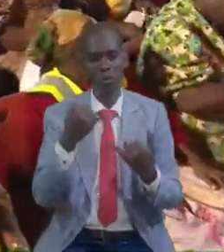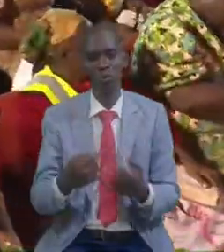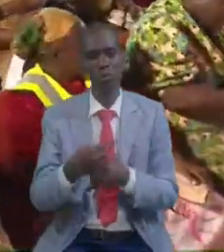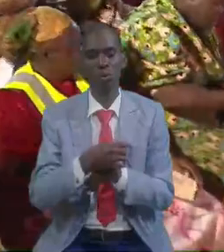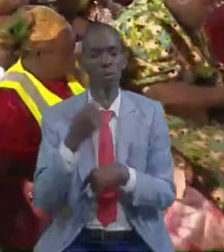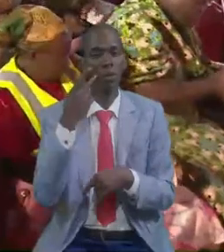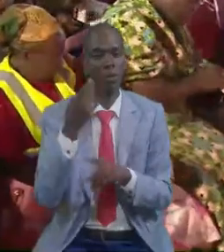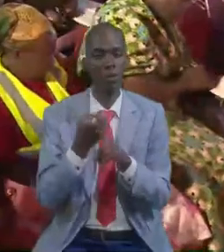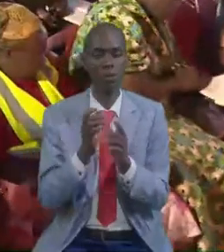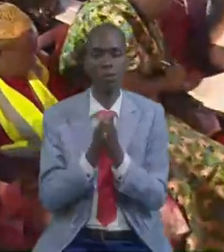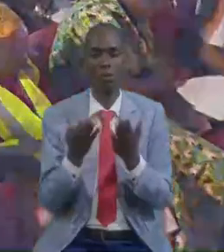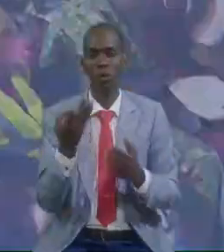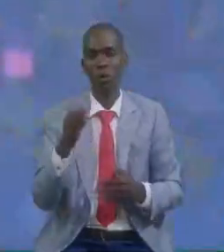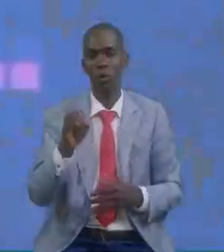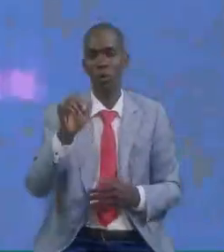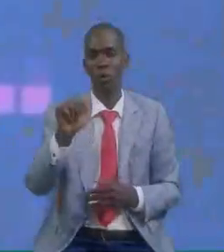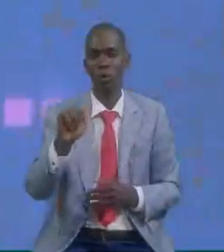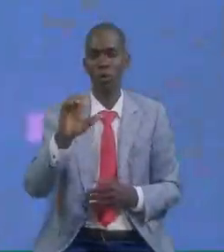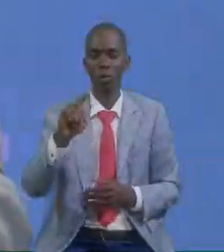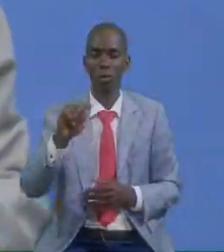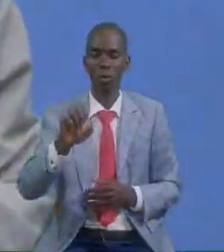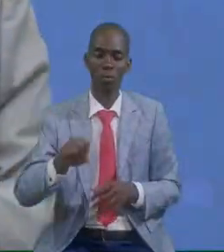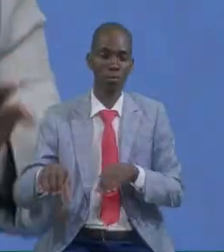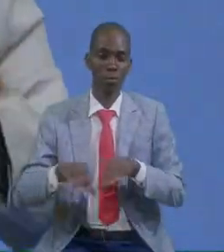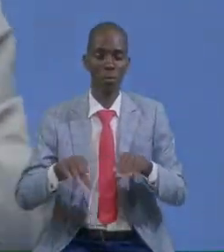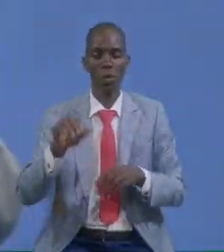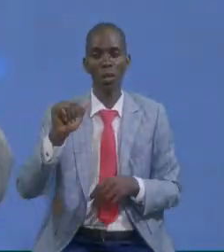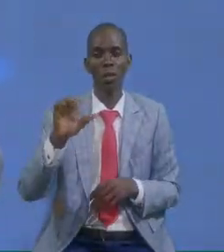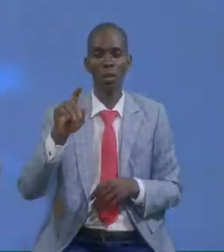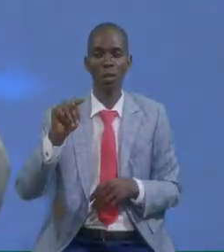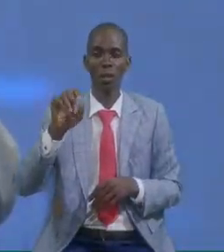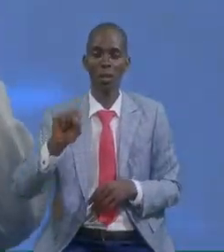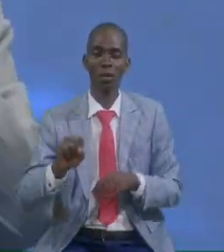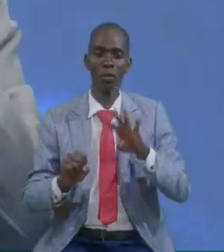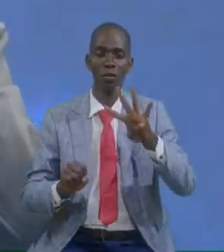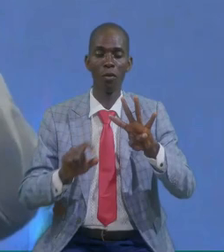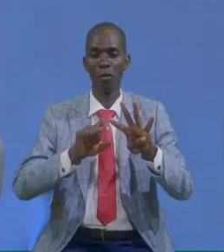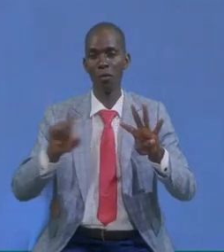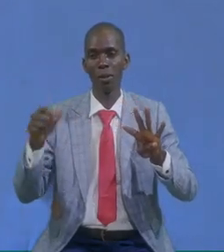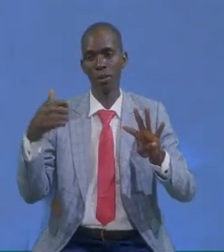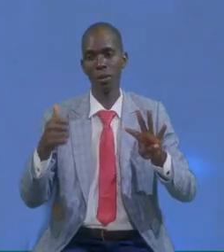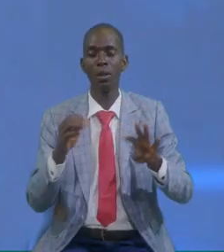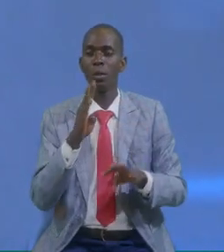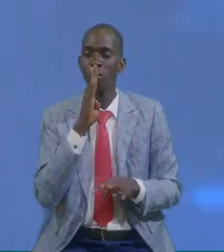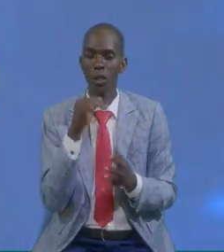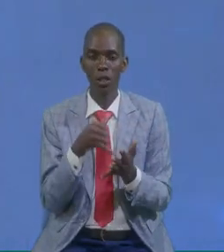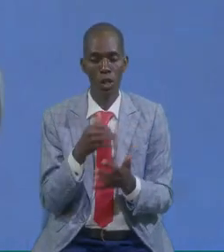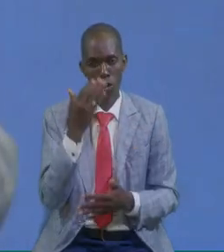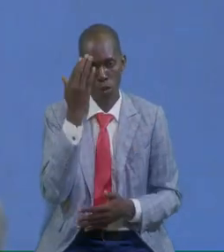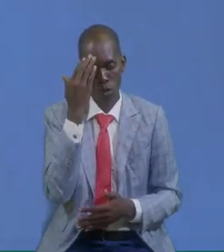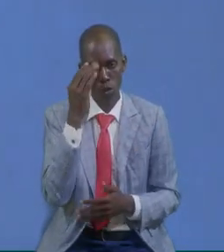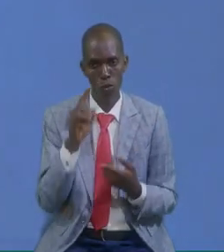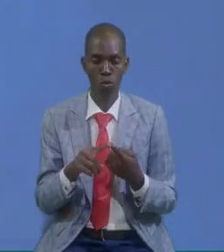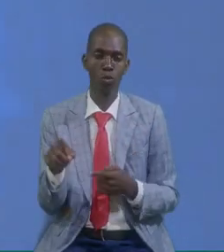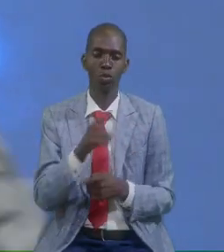4. And I'm reading there from verse 10. Be it known unto you all. You need